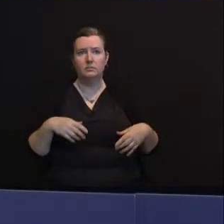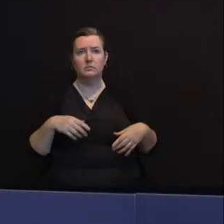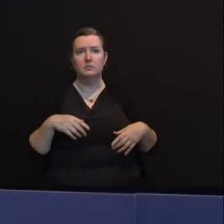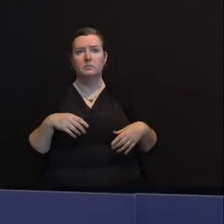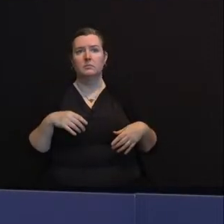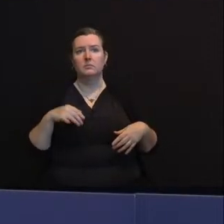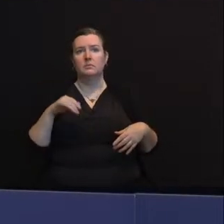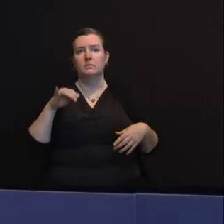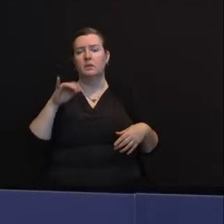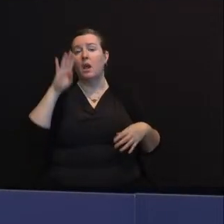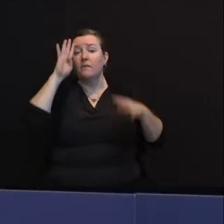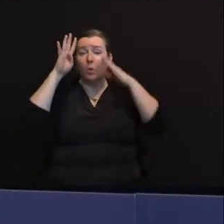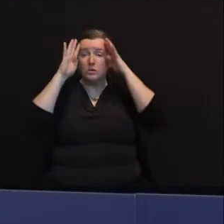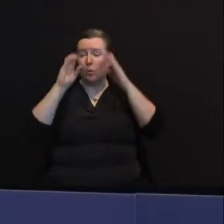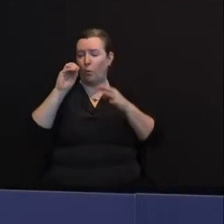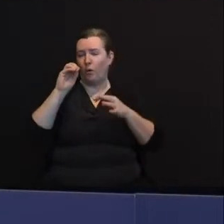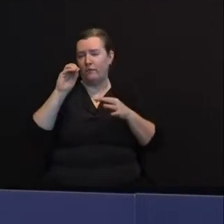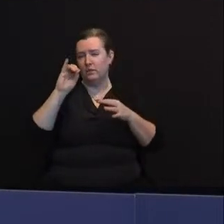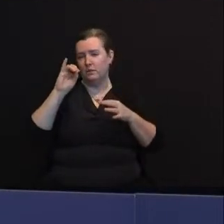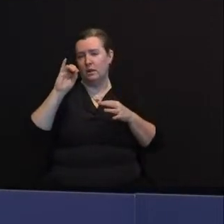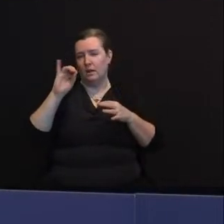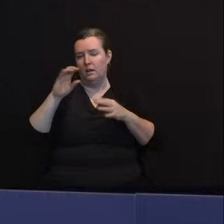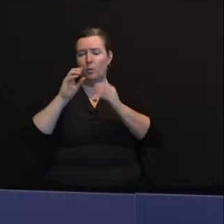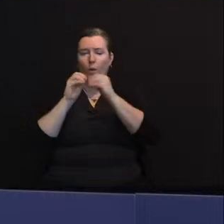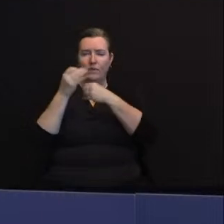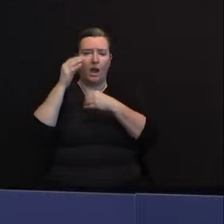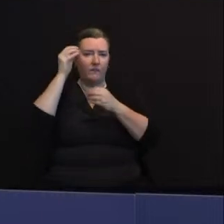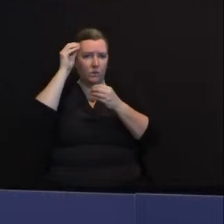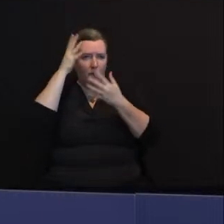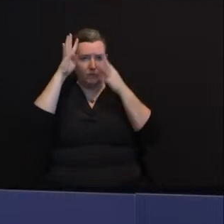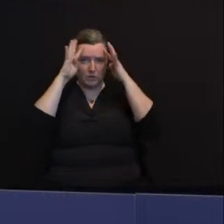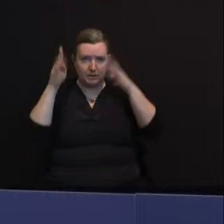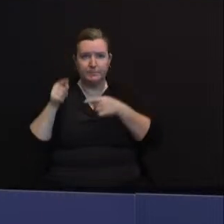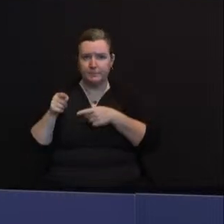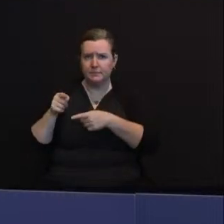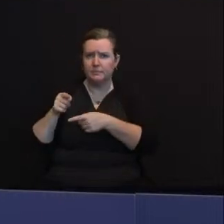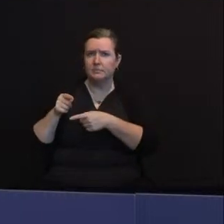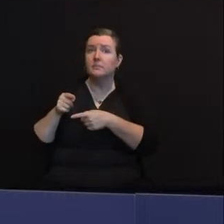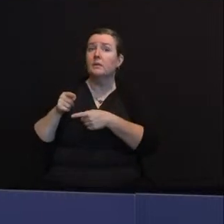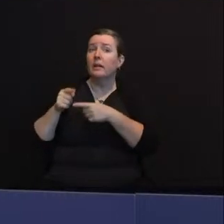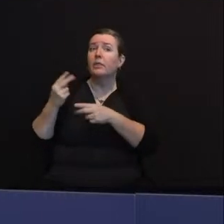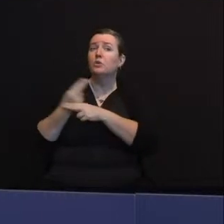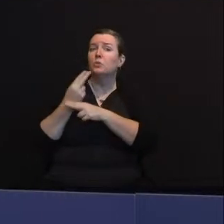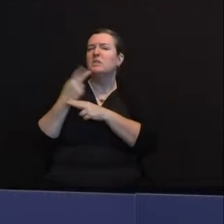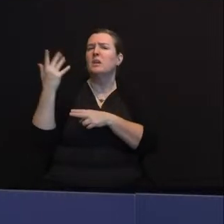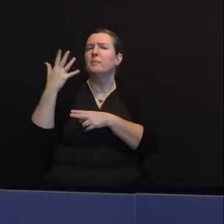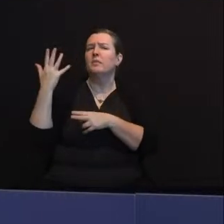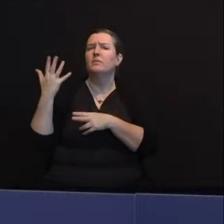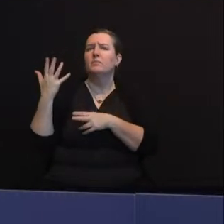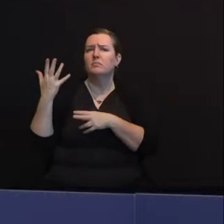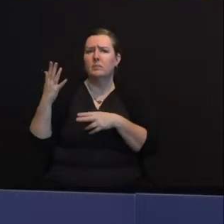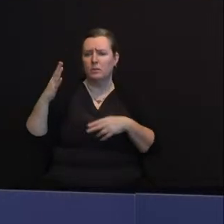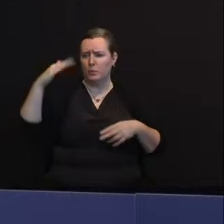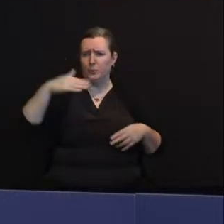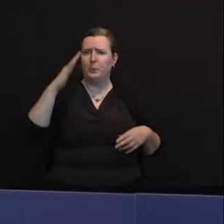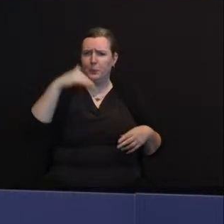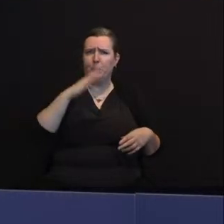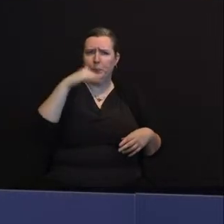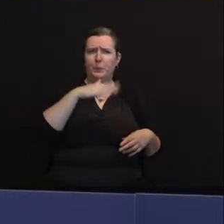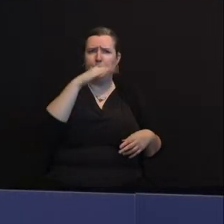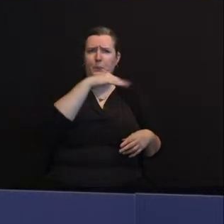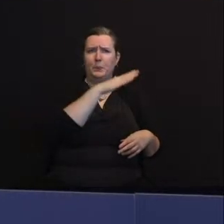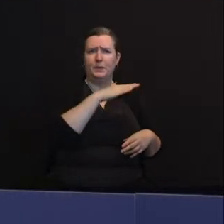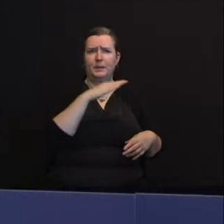it looks at what the fellow calls oscillating RT. So it looks at the